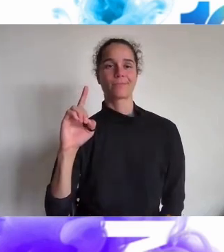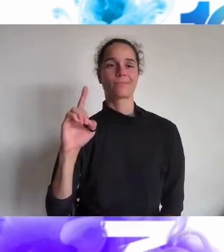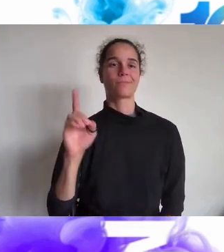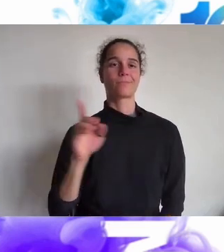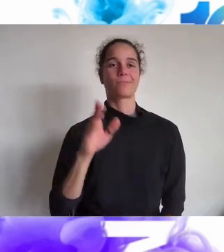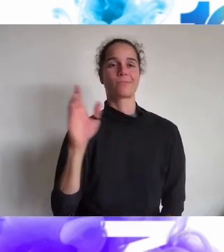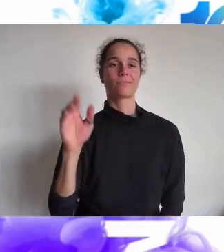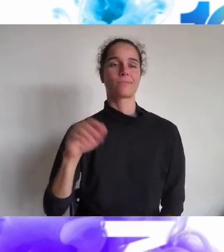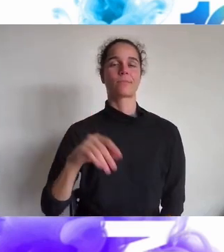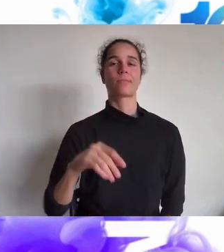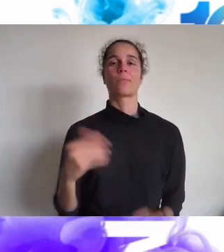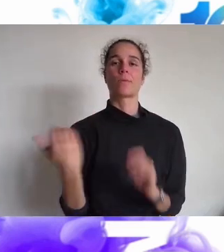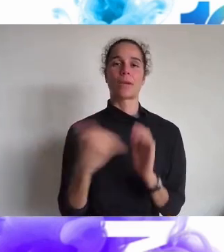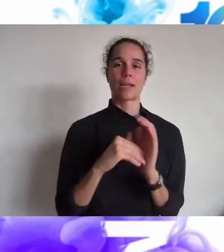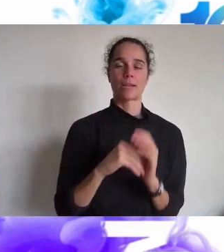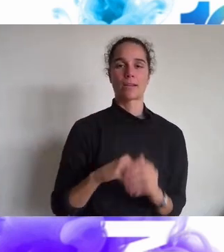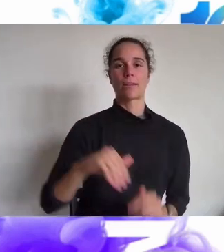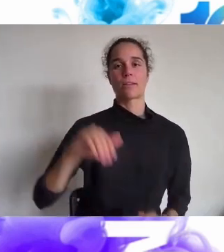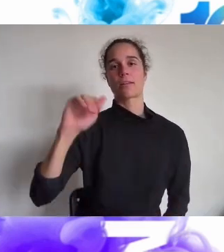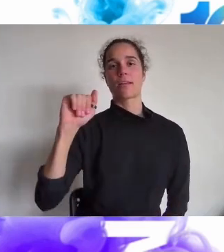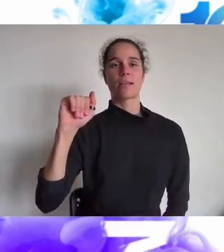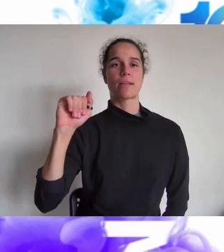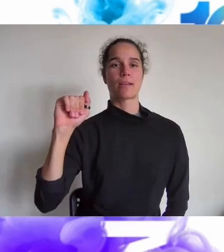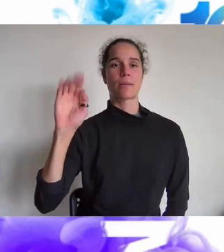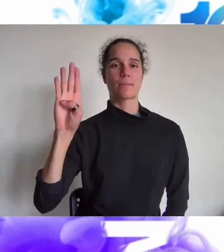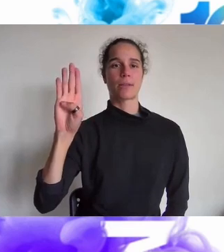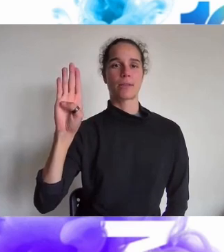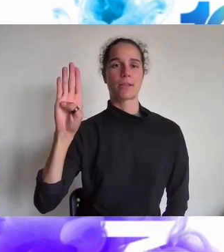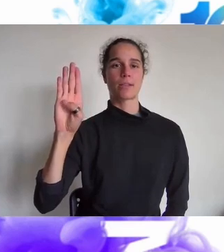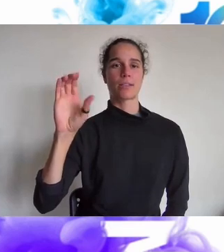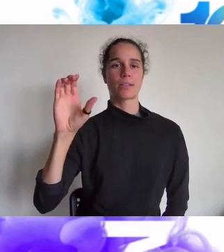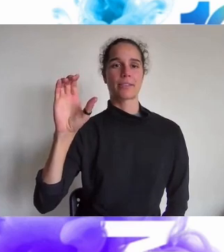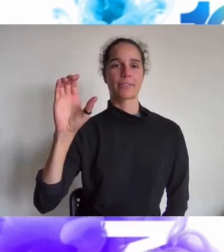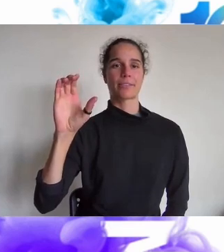A. B. C.